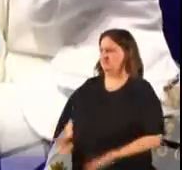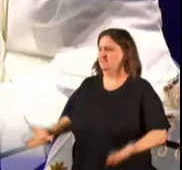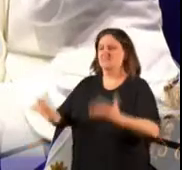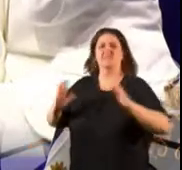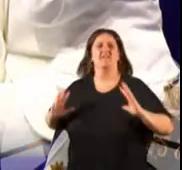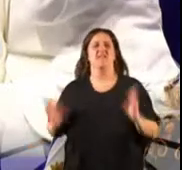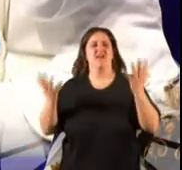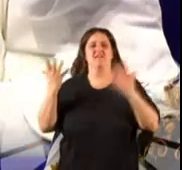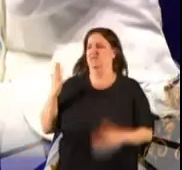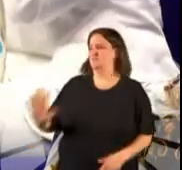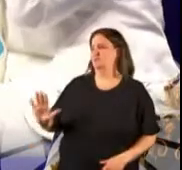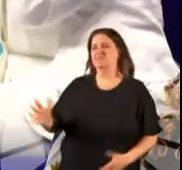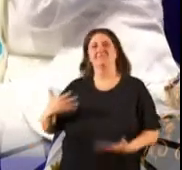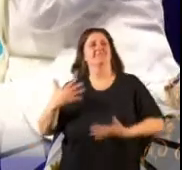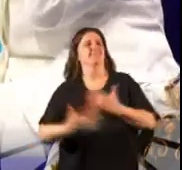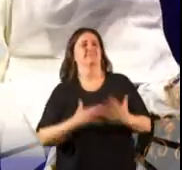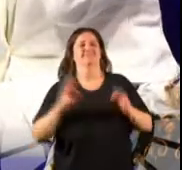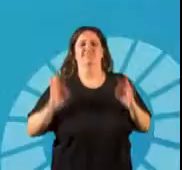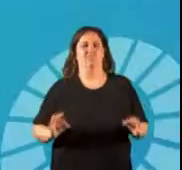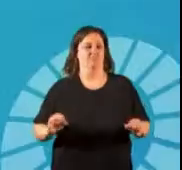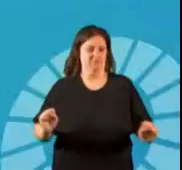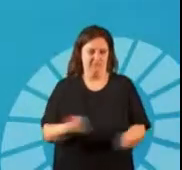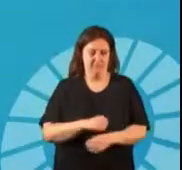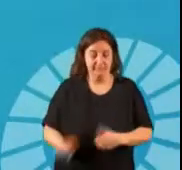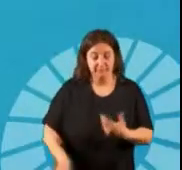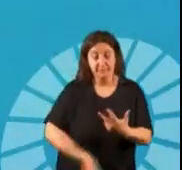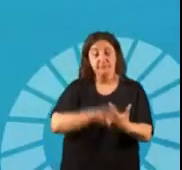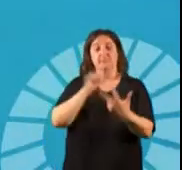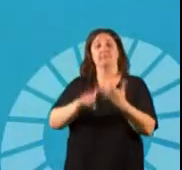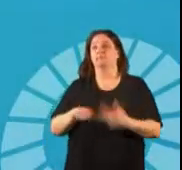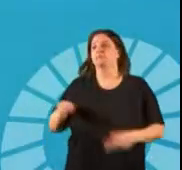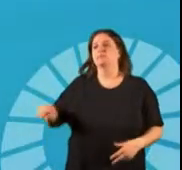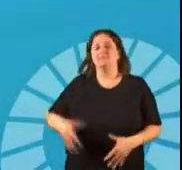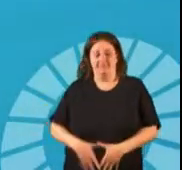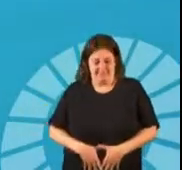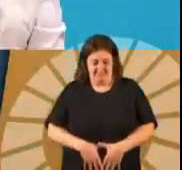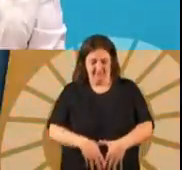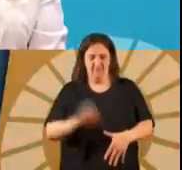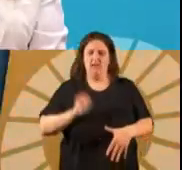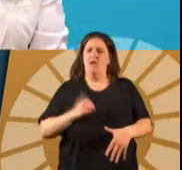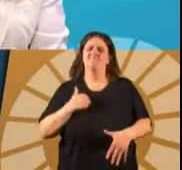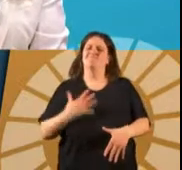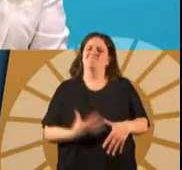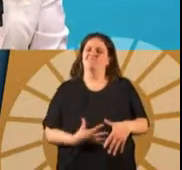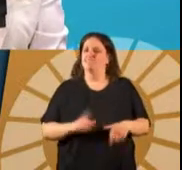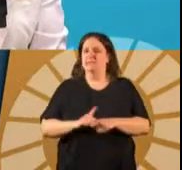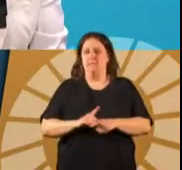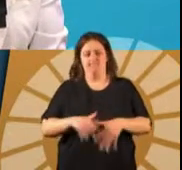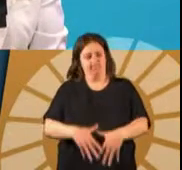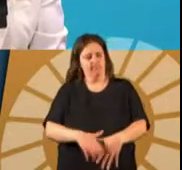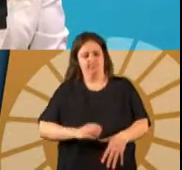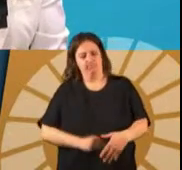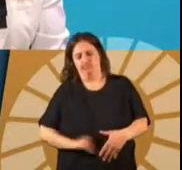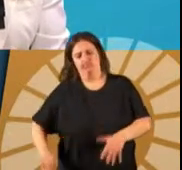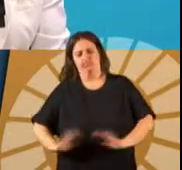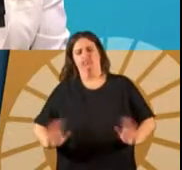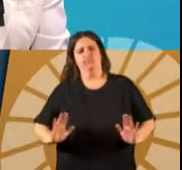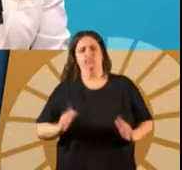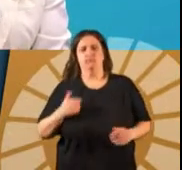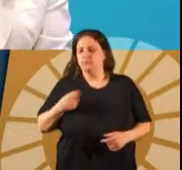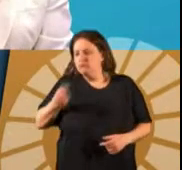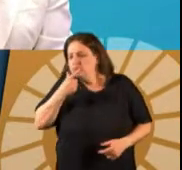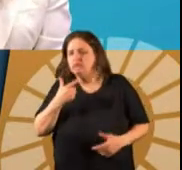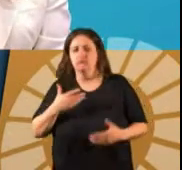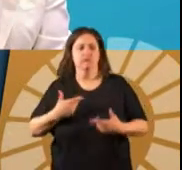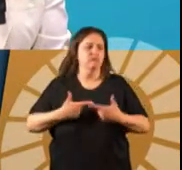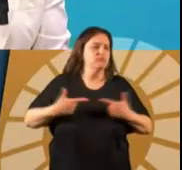put all of this, what has been invisible, in our faces. And so what I'm here to tell you from our foundation